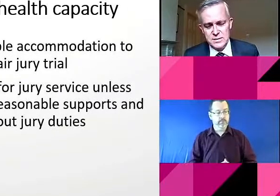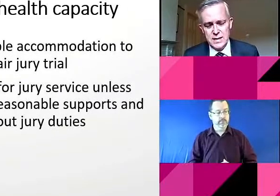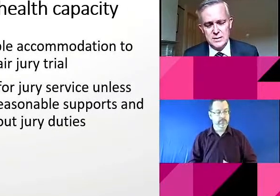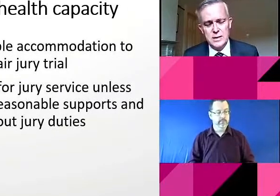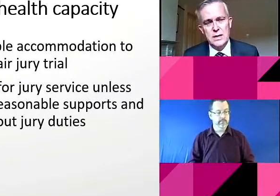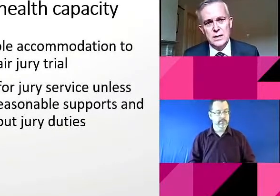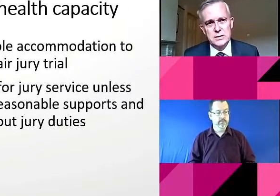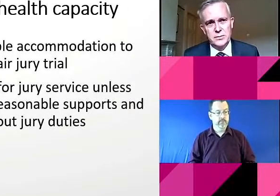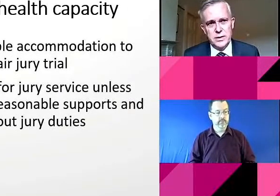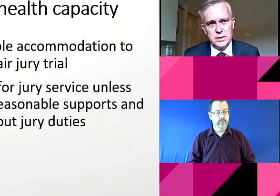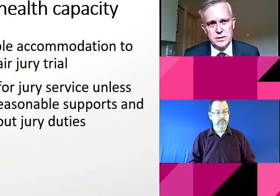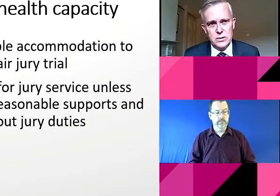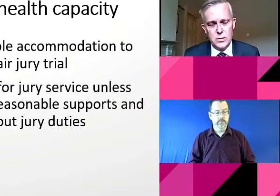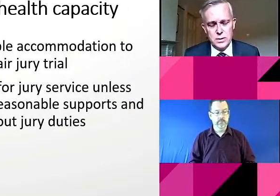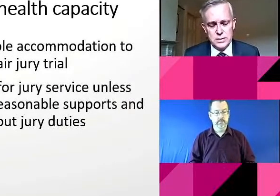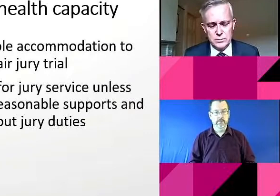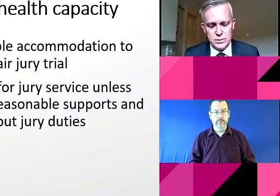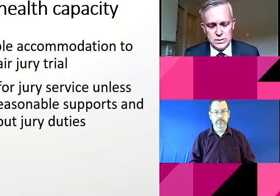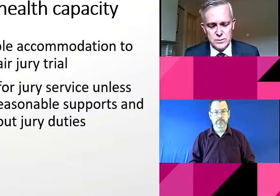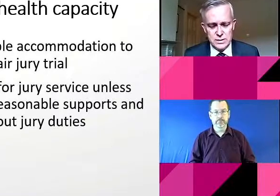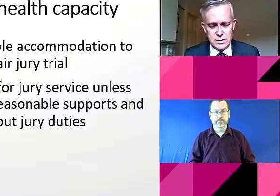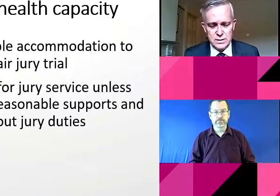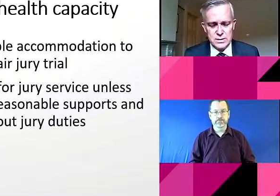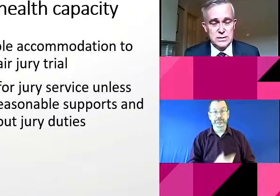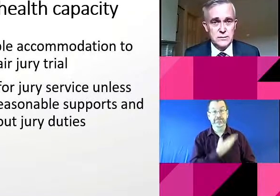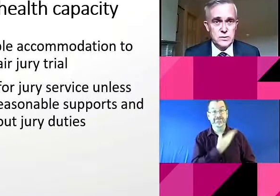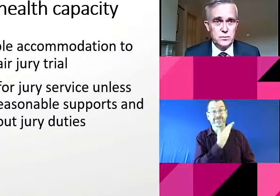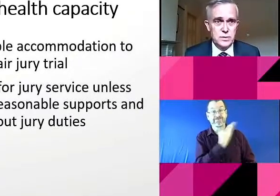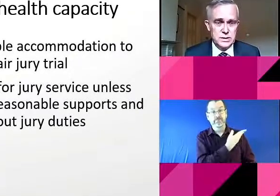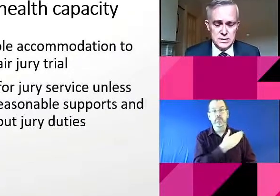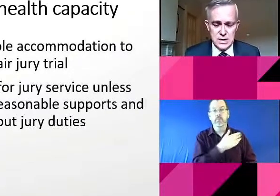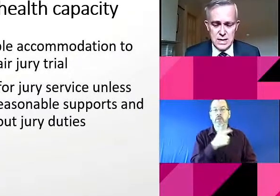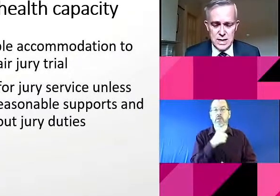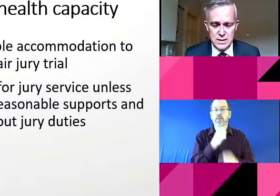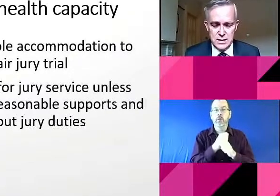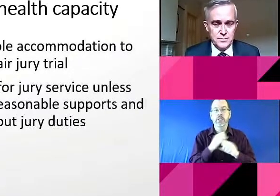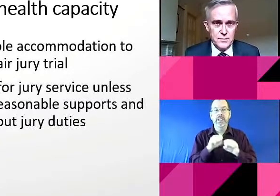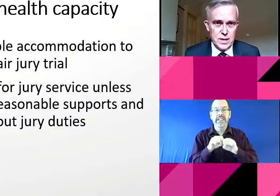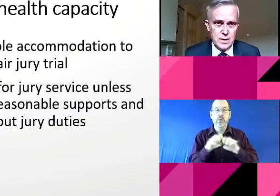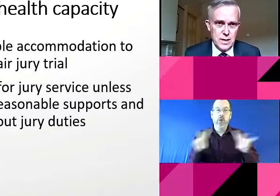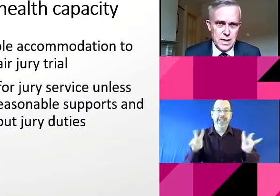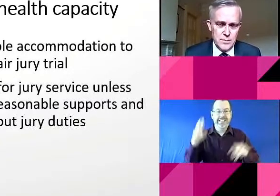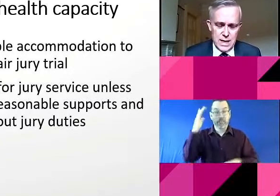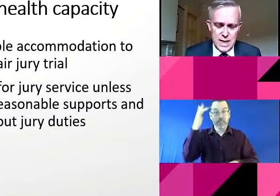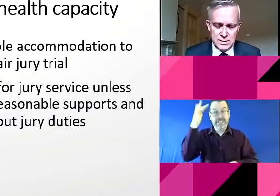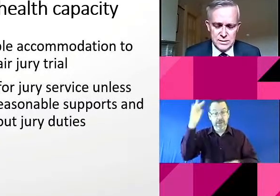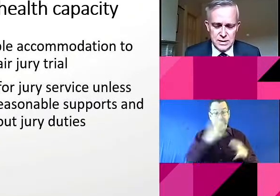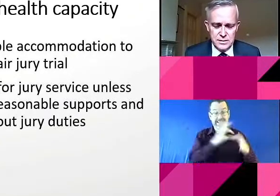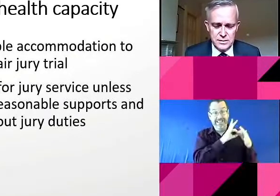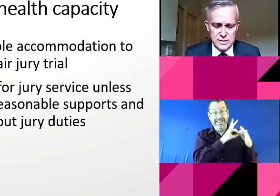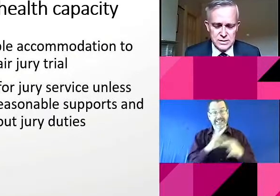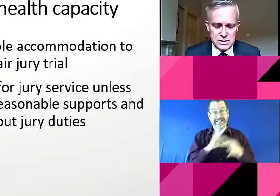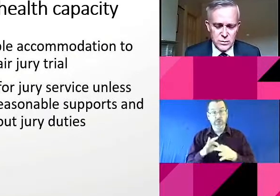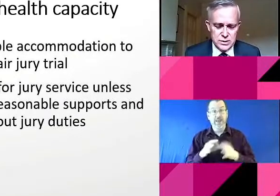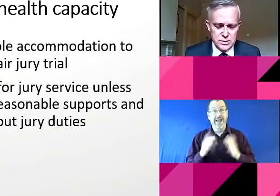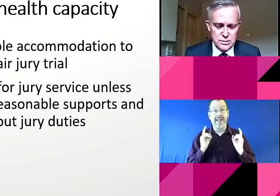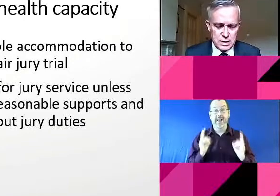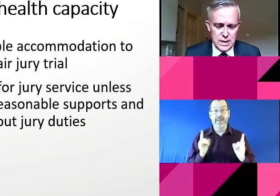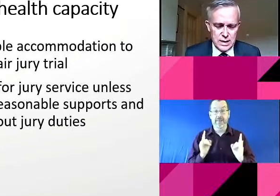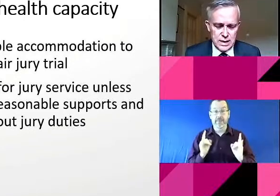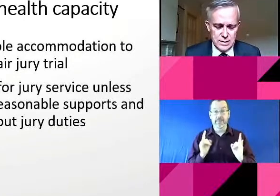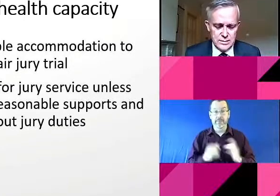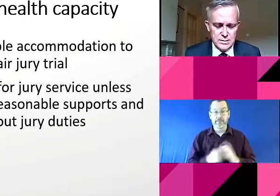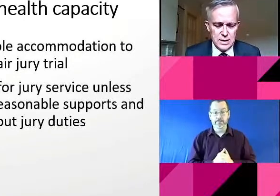This then is about the equality principle in the context of somebody's health. And in that